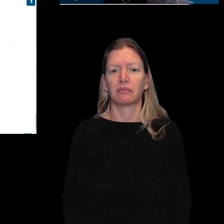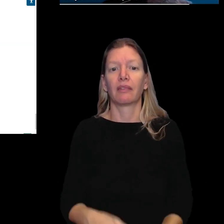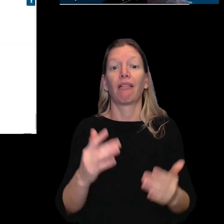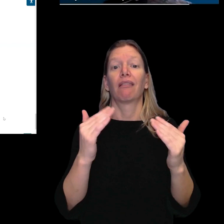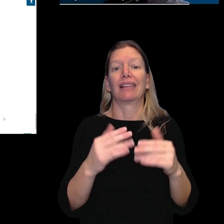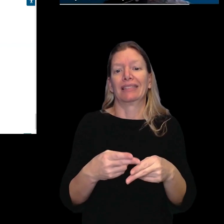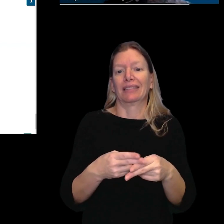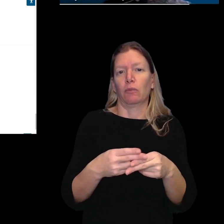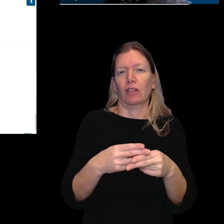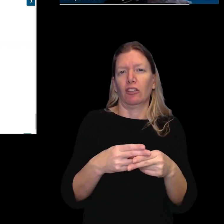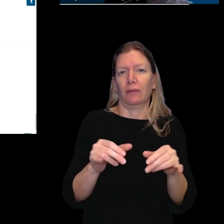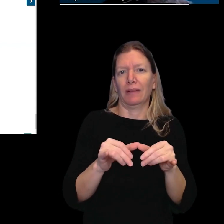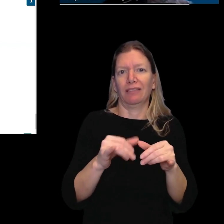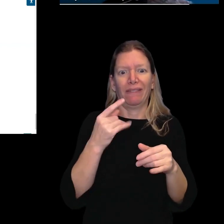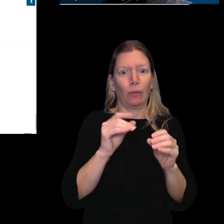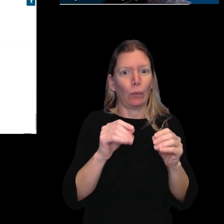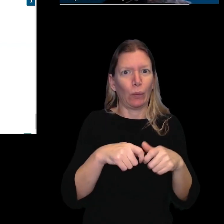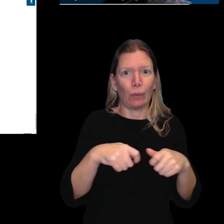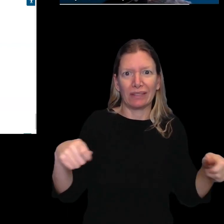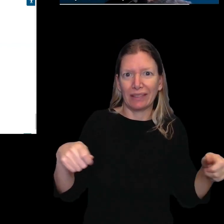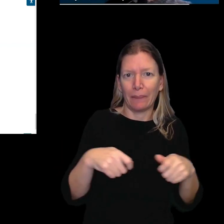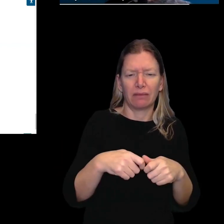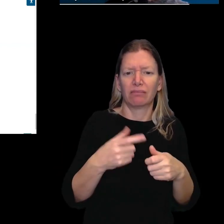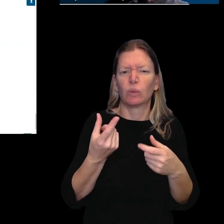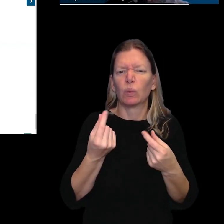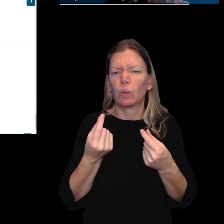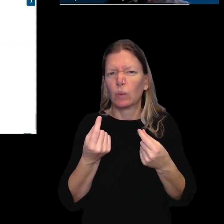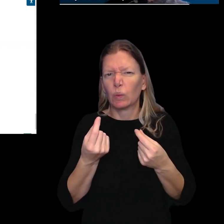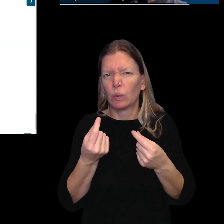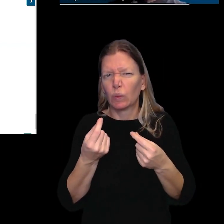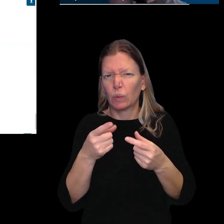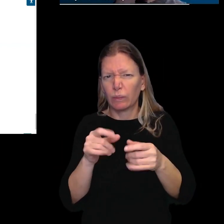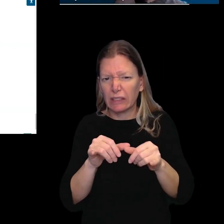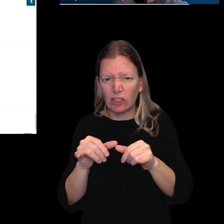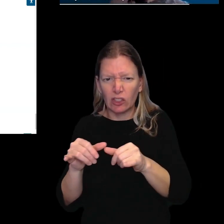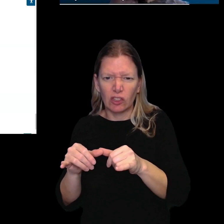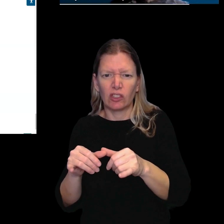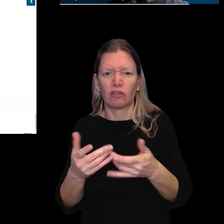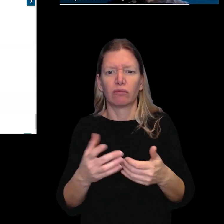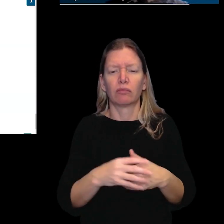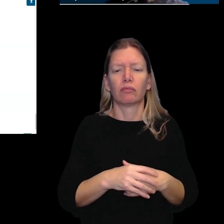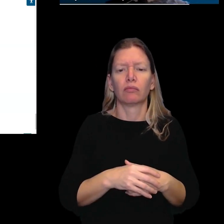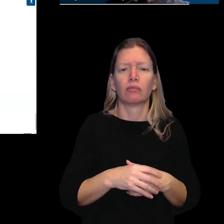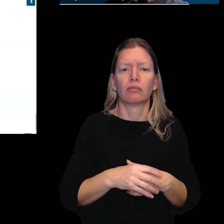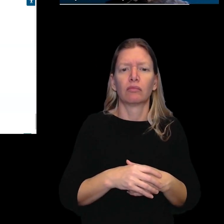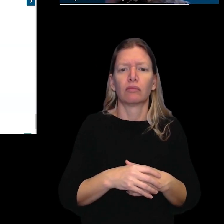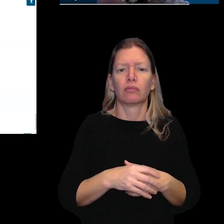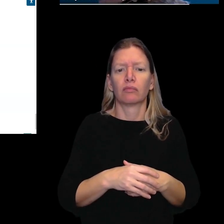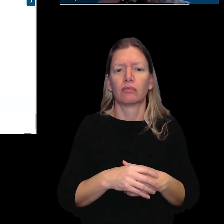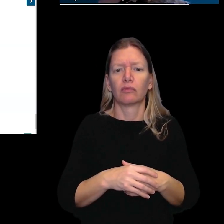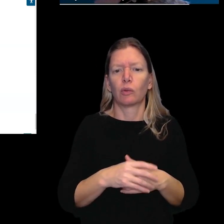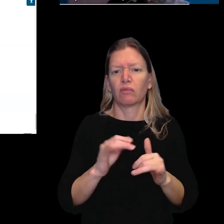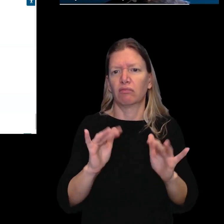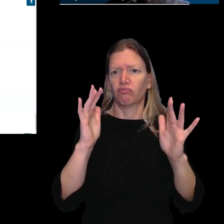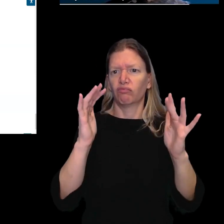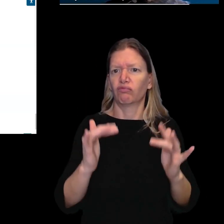thing. And then temporary measures used, like is anything that